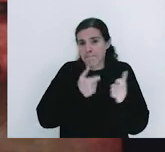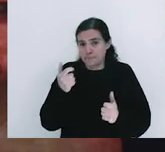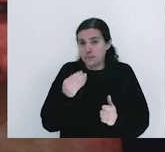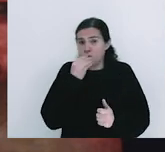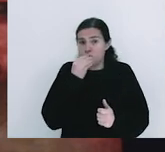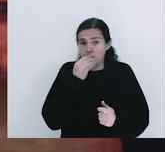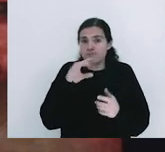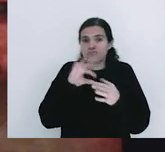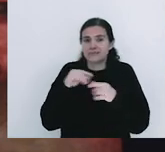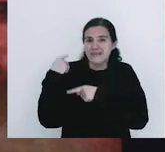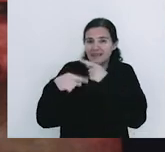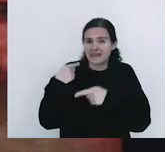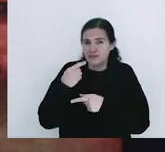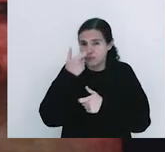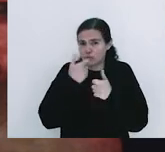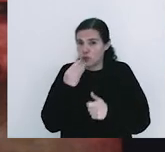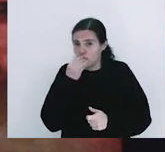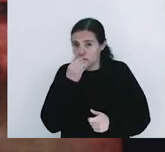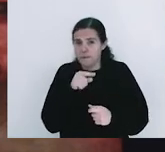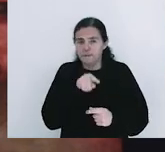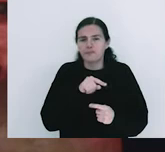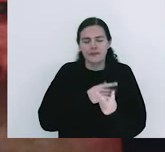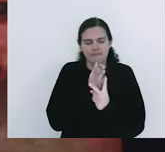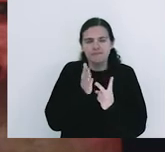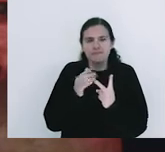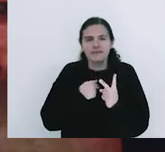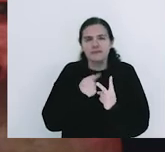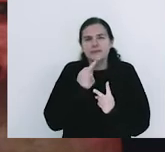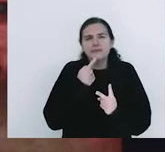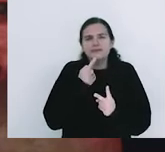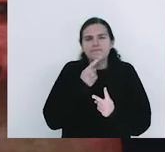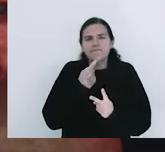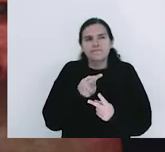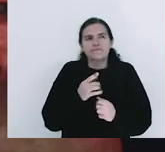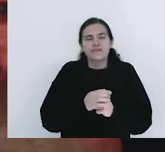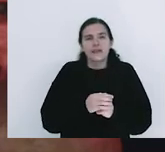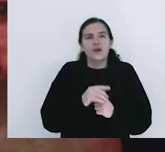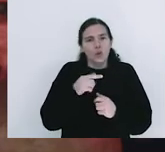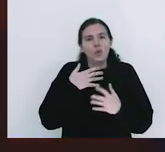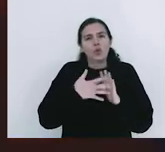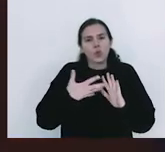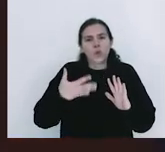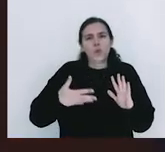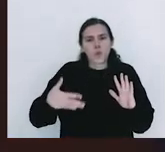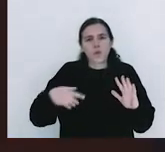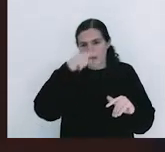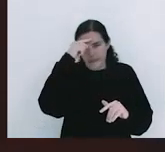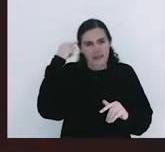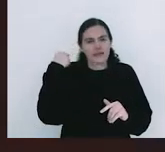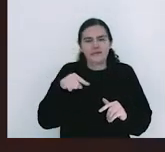about anthropophagia, which these two notions also are quite complex and difficult